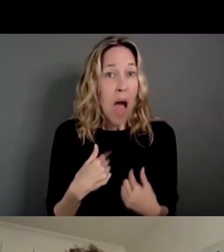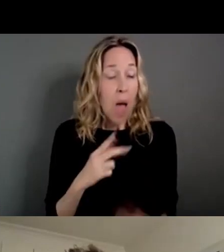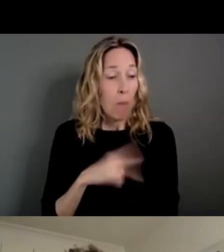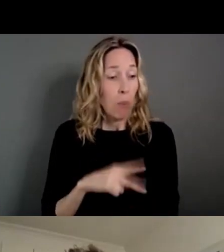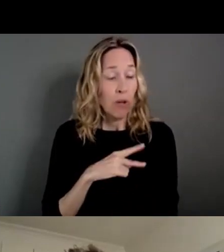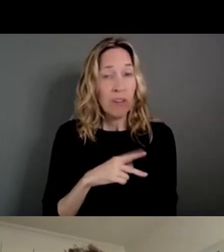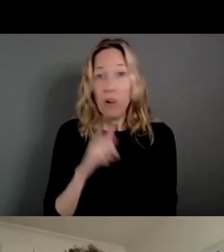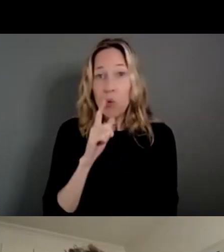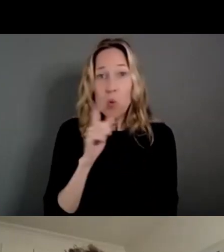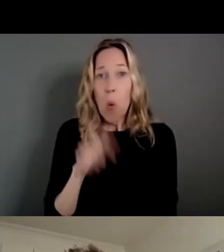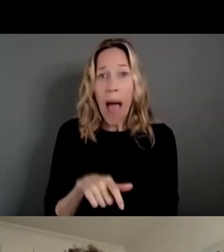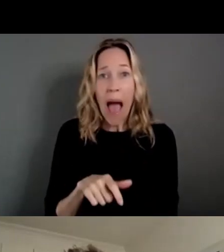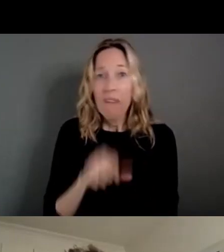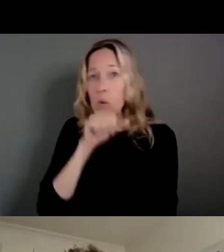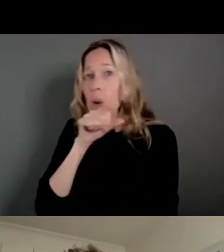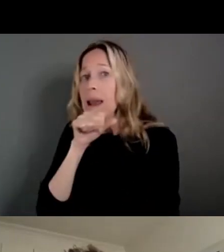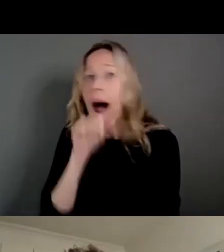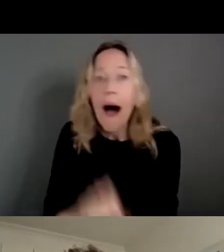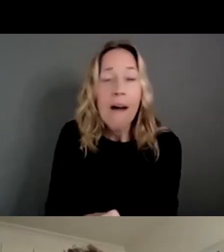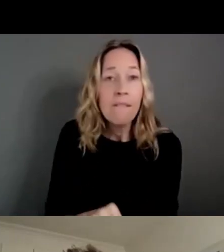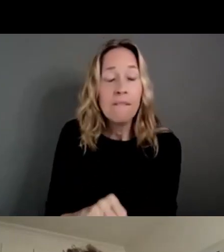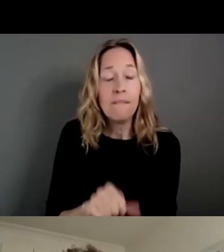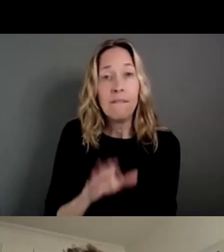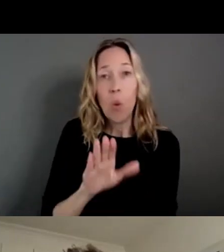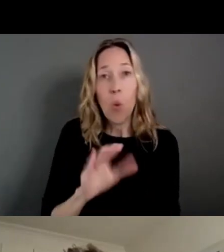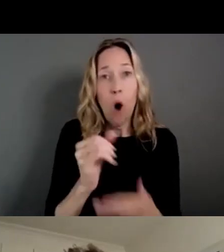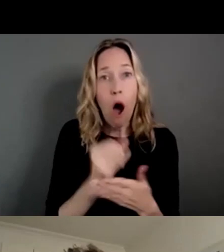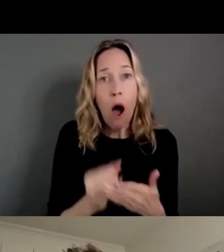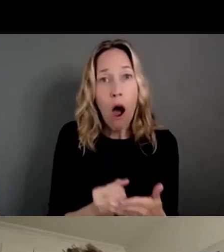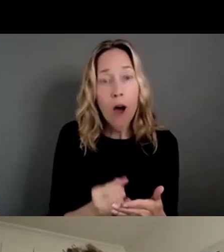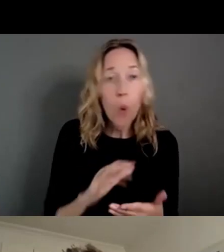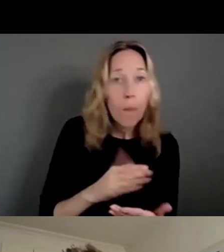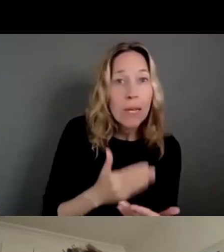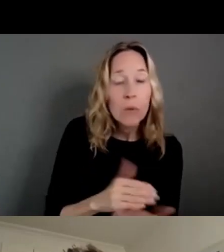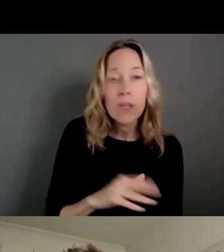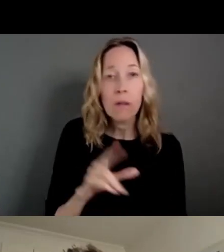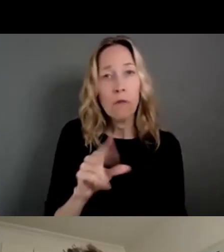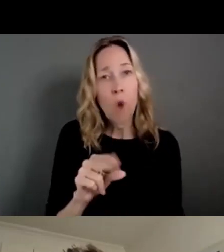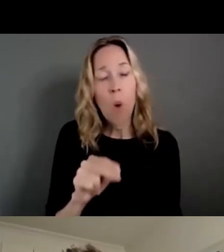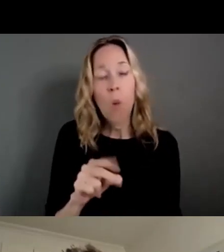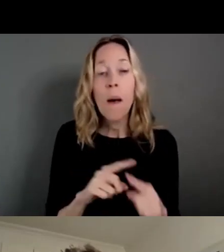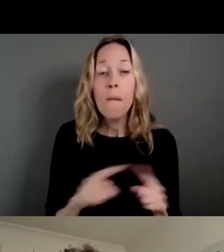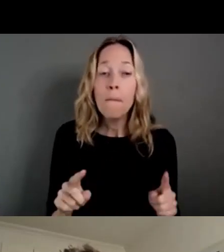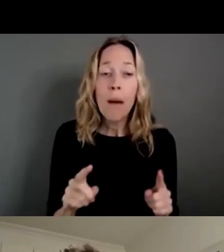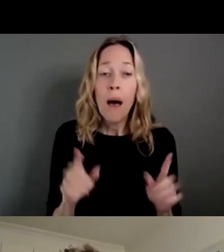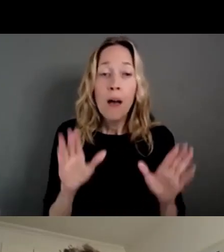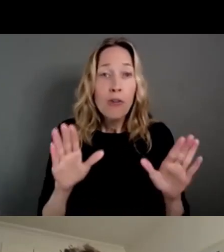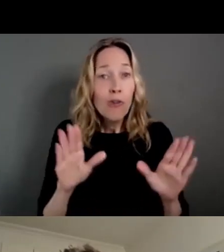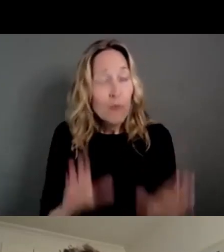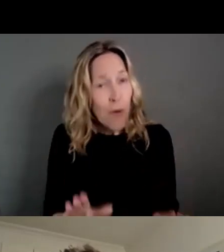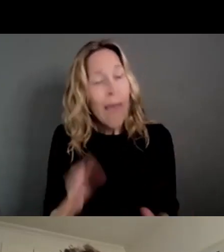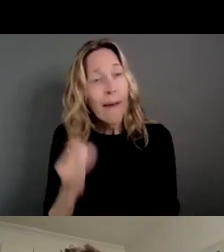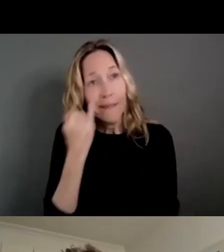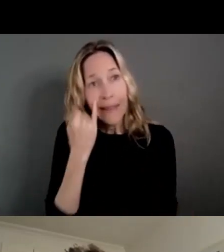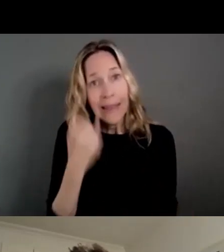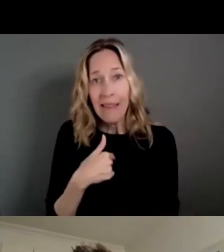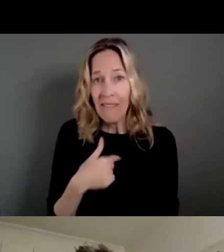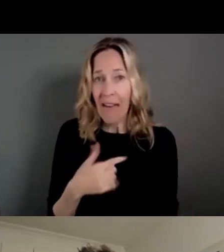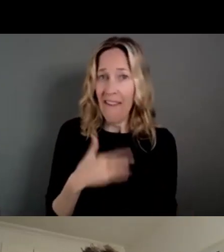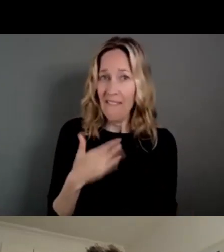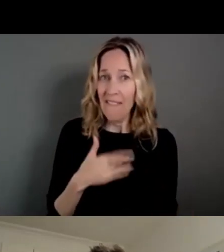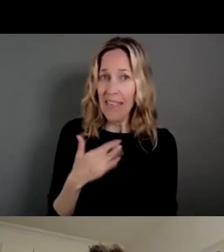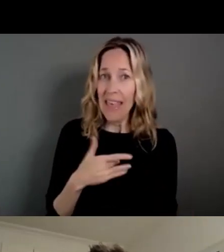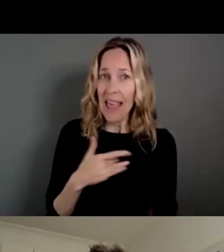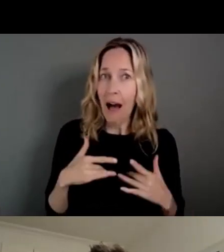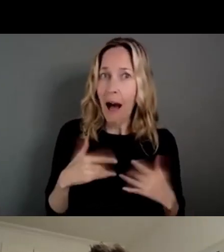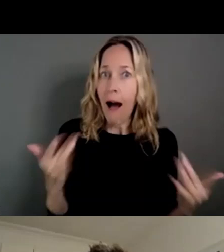love artistically, but it's always great if you really are enthusiastic about the artists that you're working with.